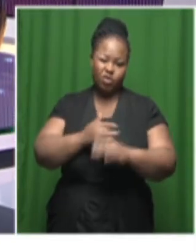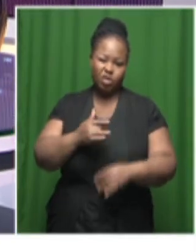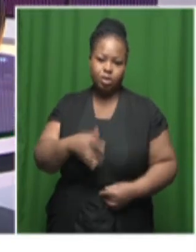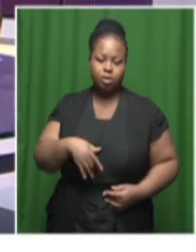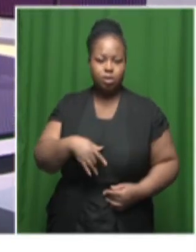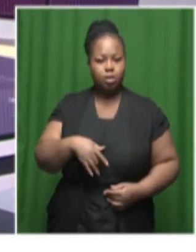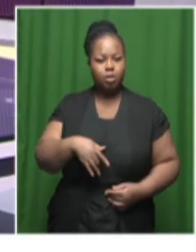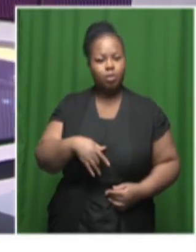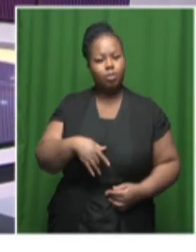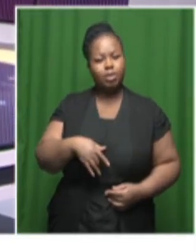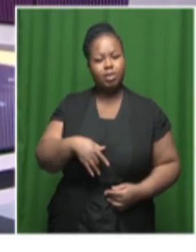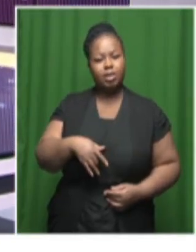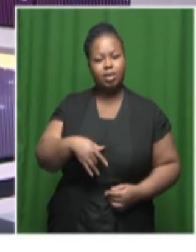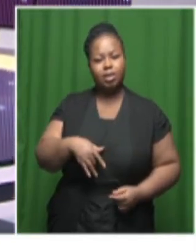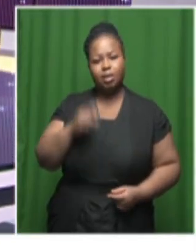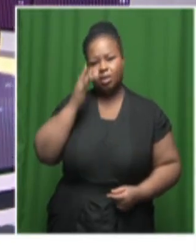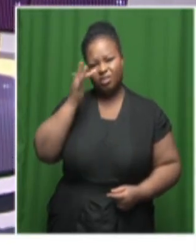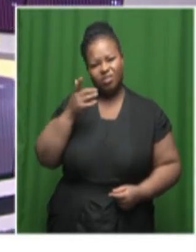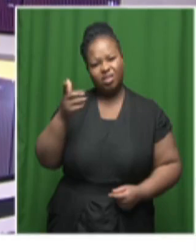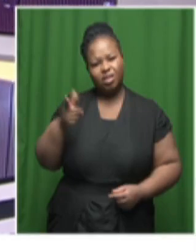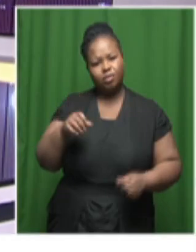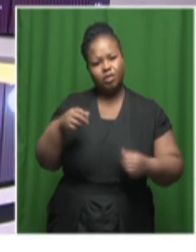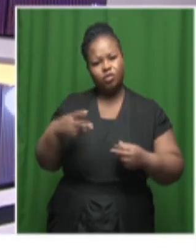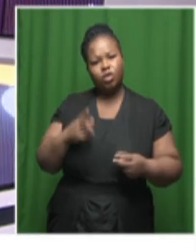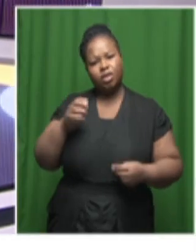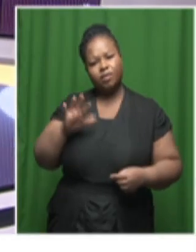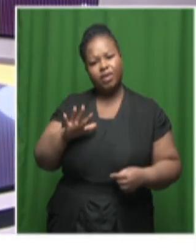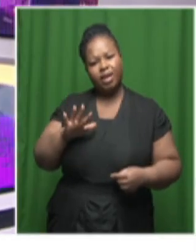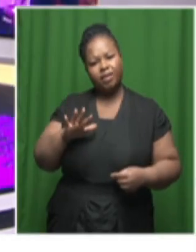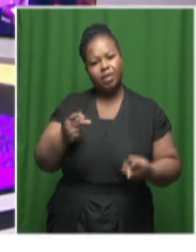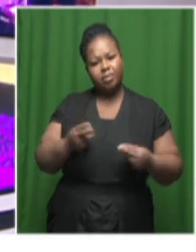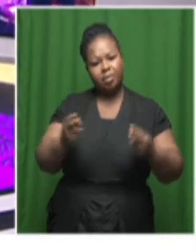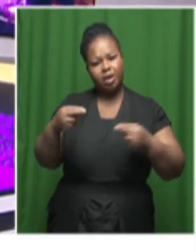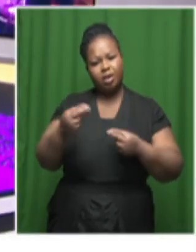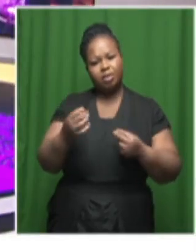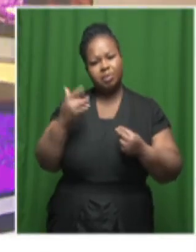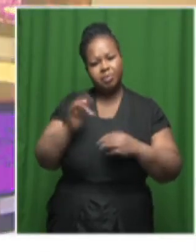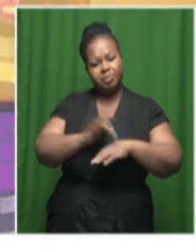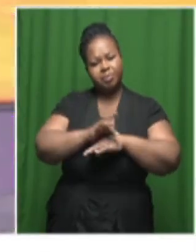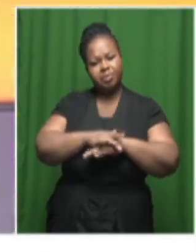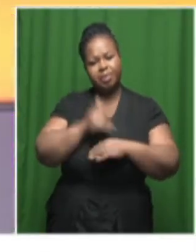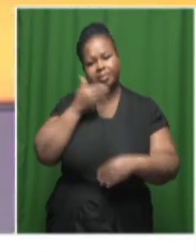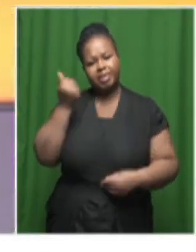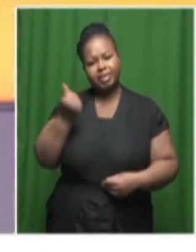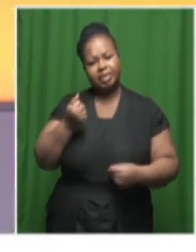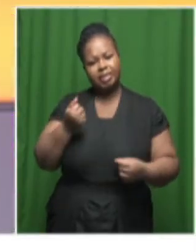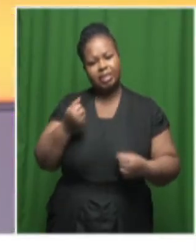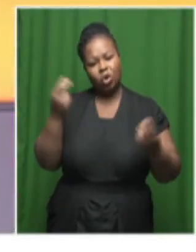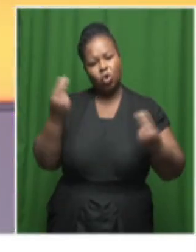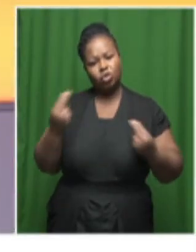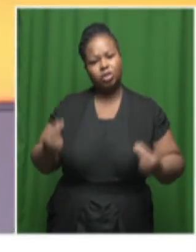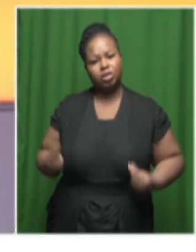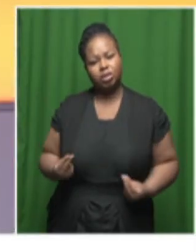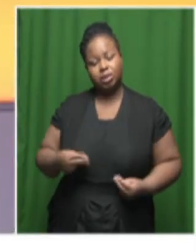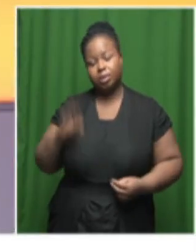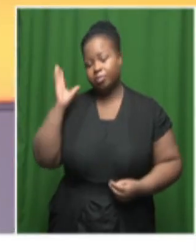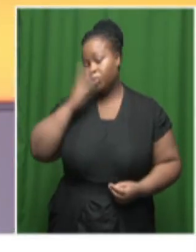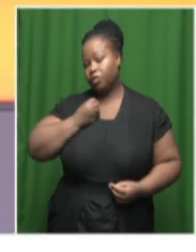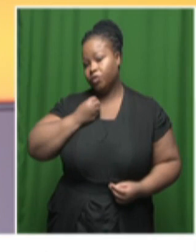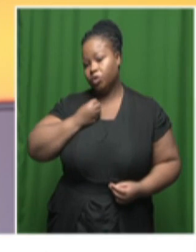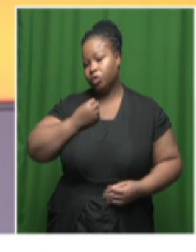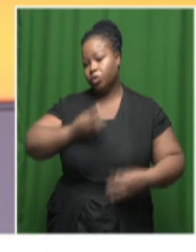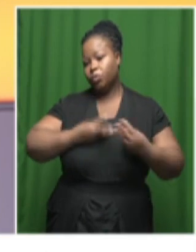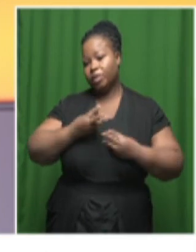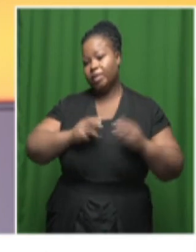Cube, one of 5 paper cutting artists in South Africa, I think, and really beautiful, incredible, exquisite works. This